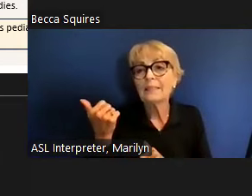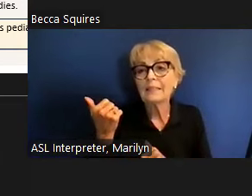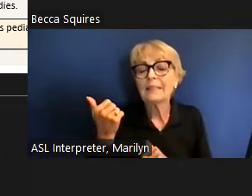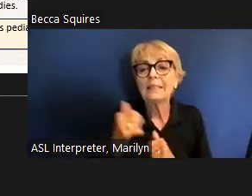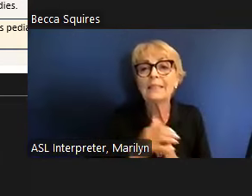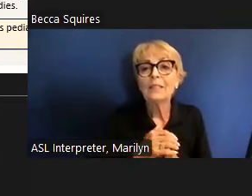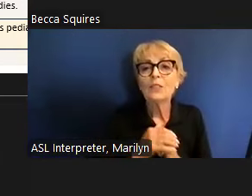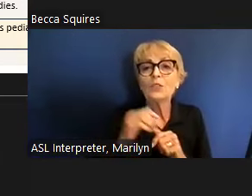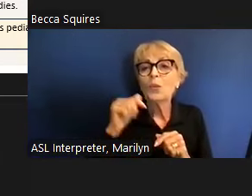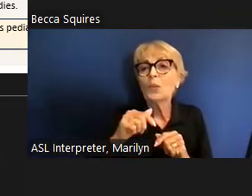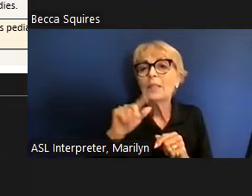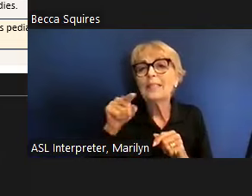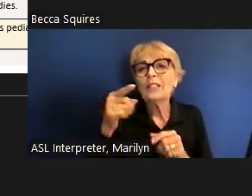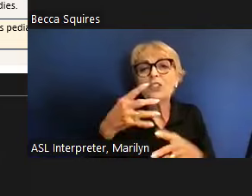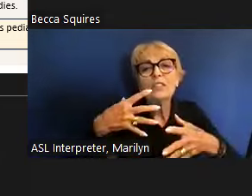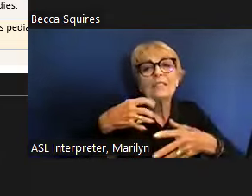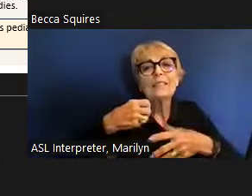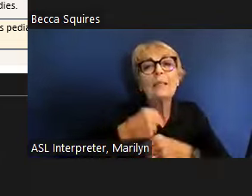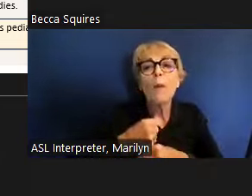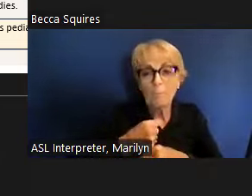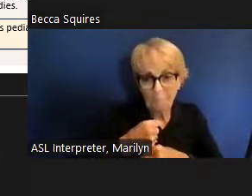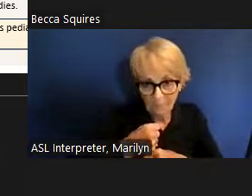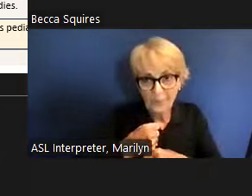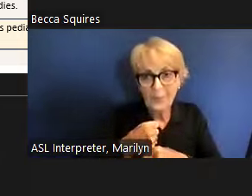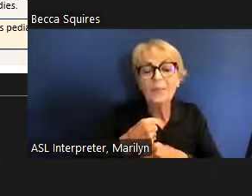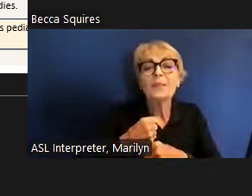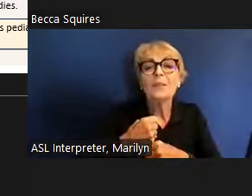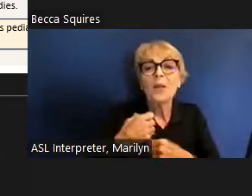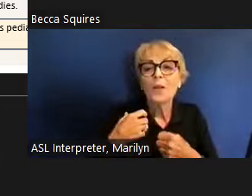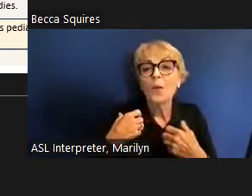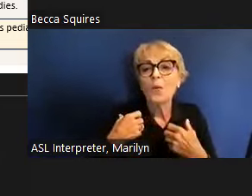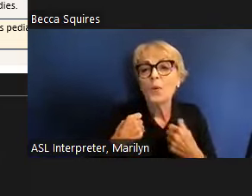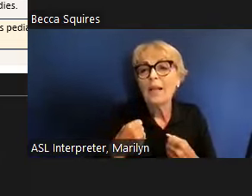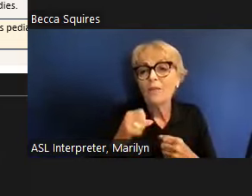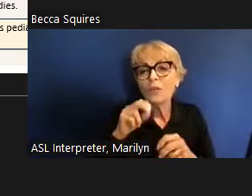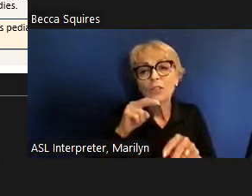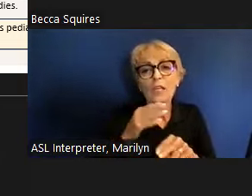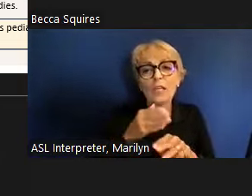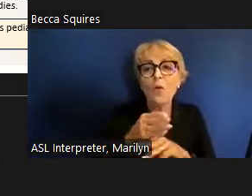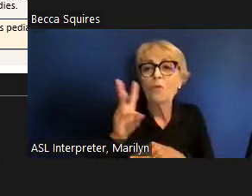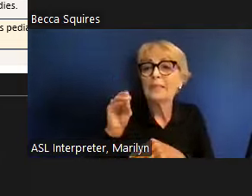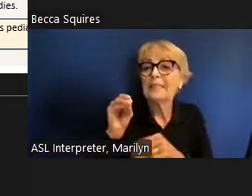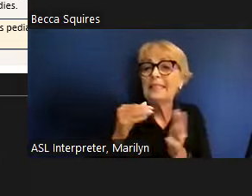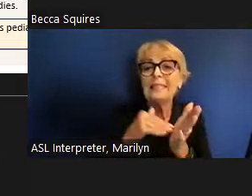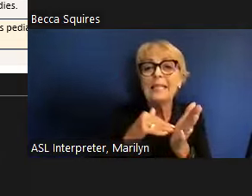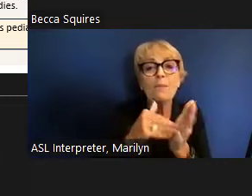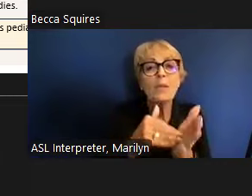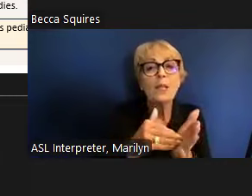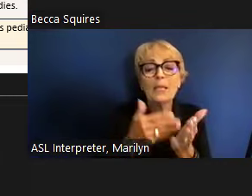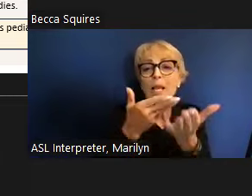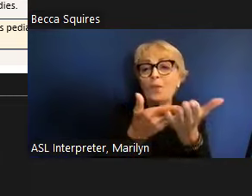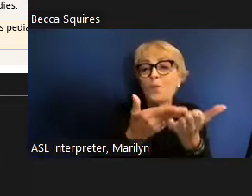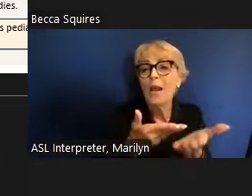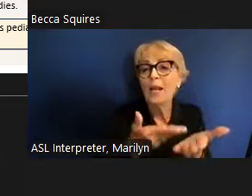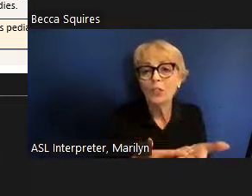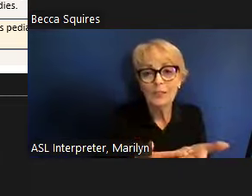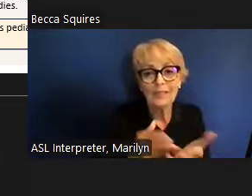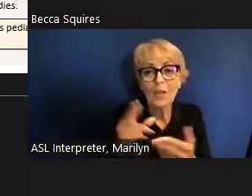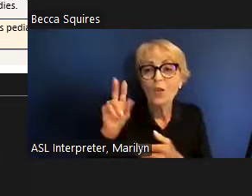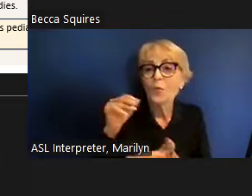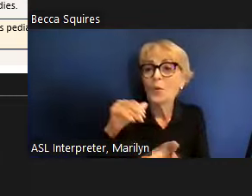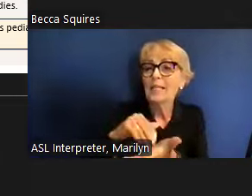And so this is just to sum up. Recover is looking at over 60 million records. We have 30,000